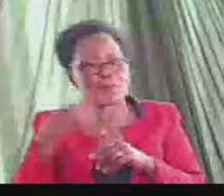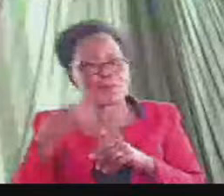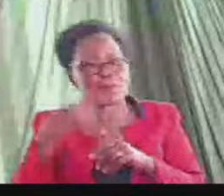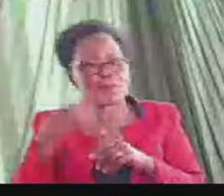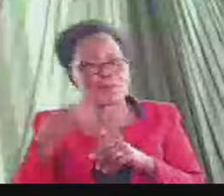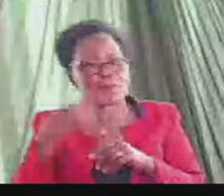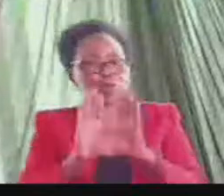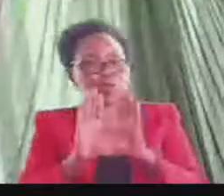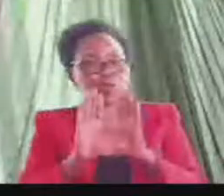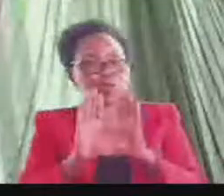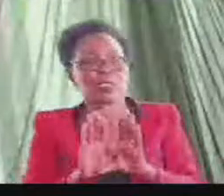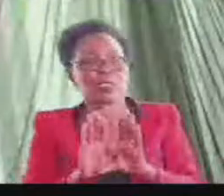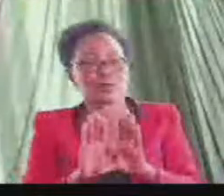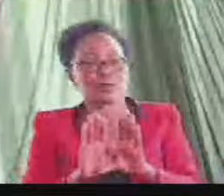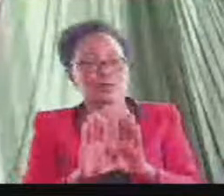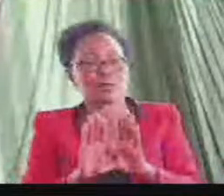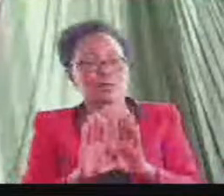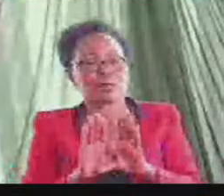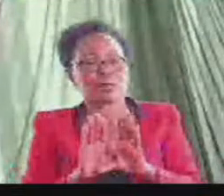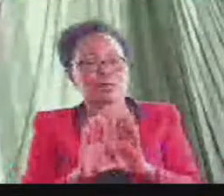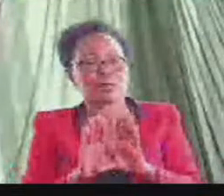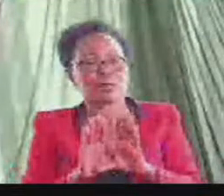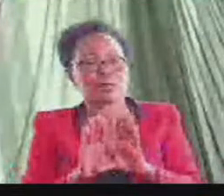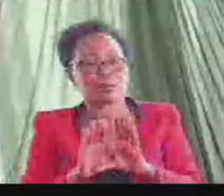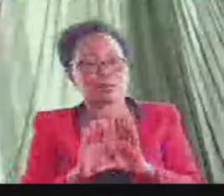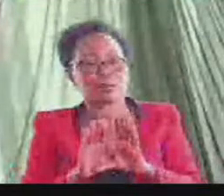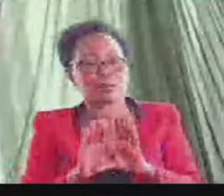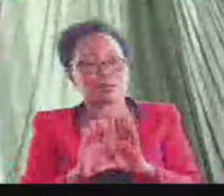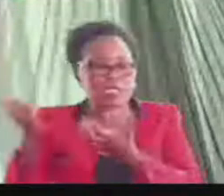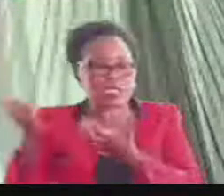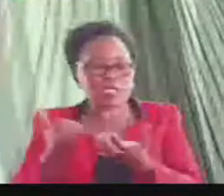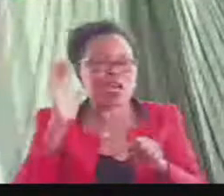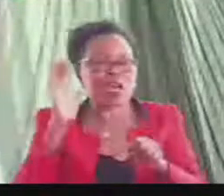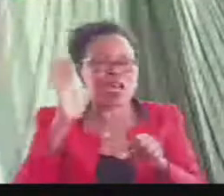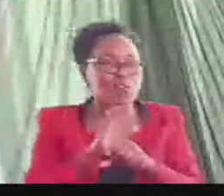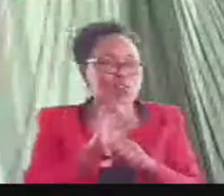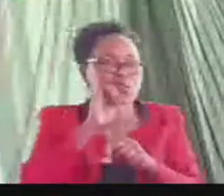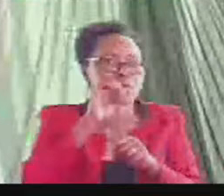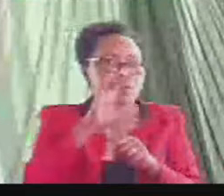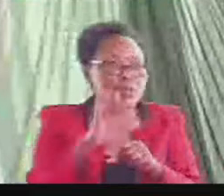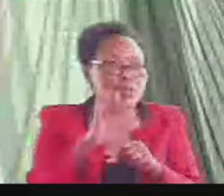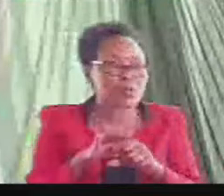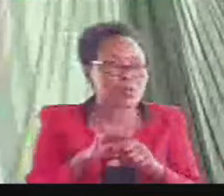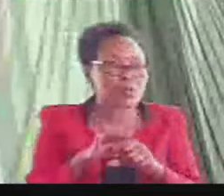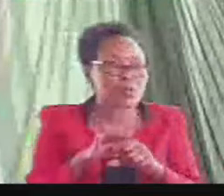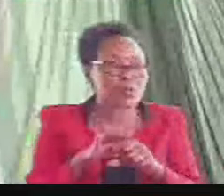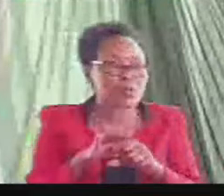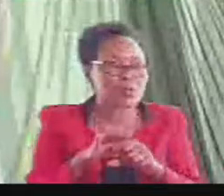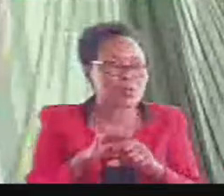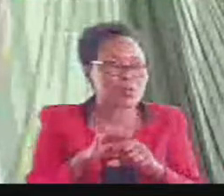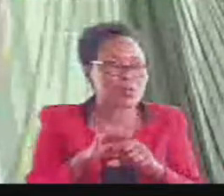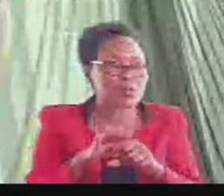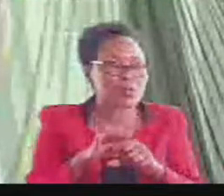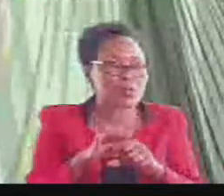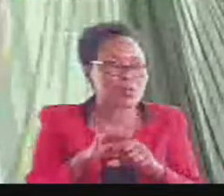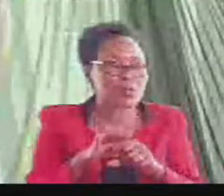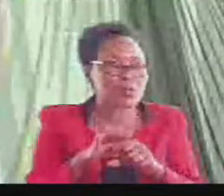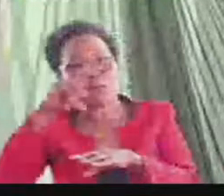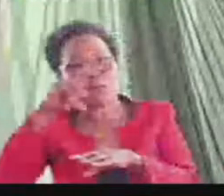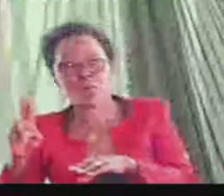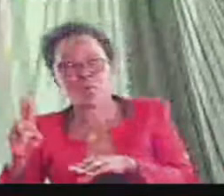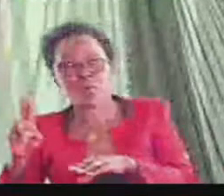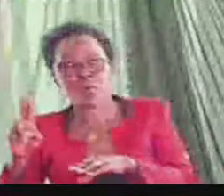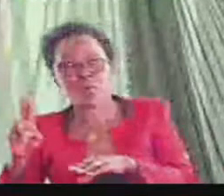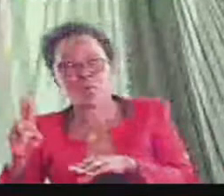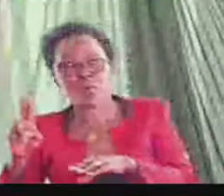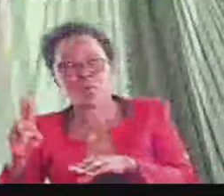do with HR. It becomes handy to understand information from PMMU. It helps when you have